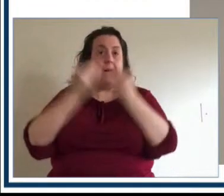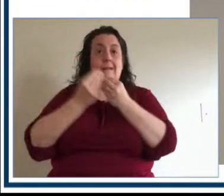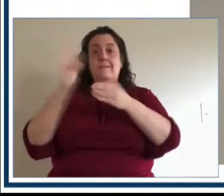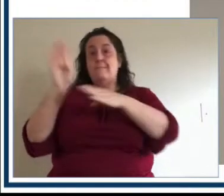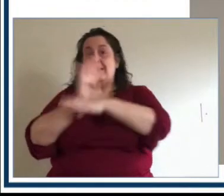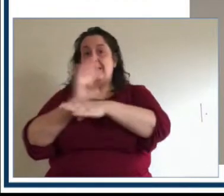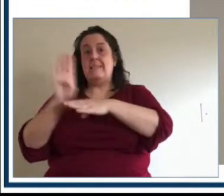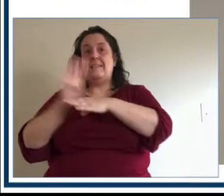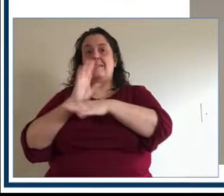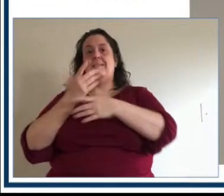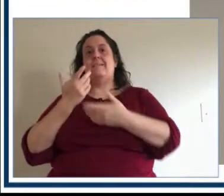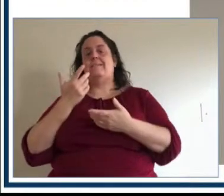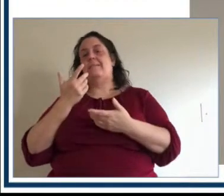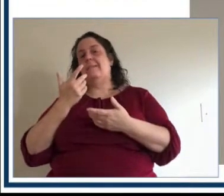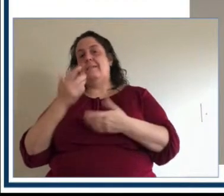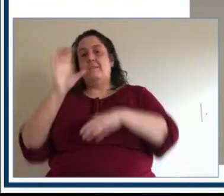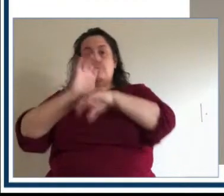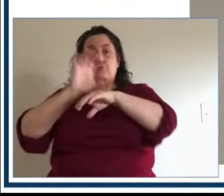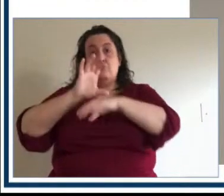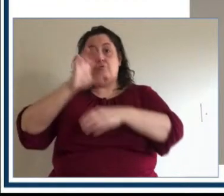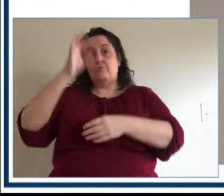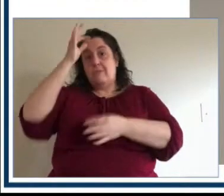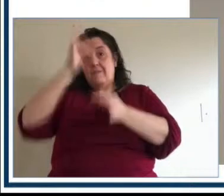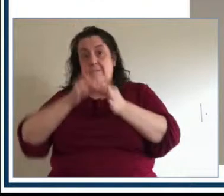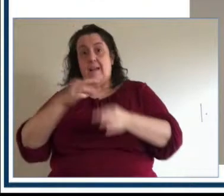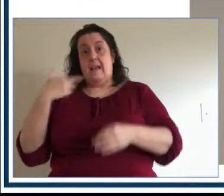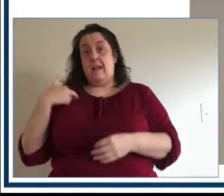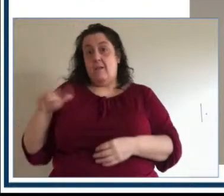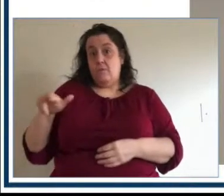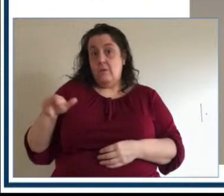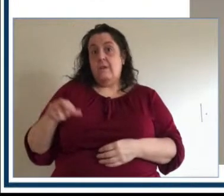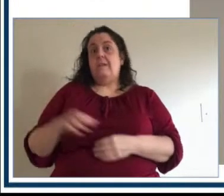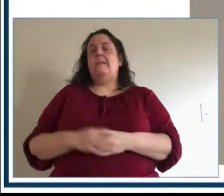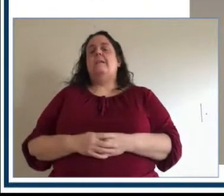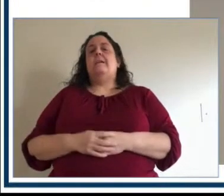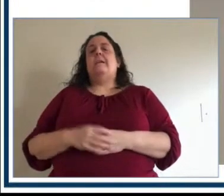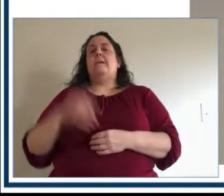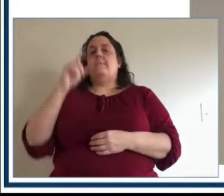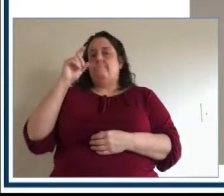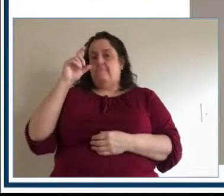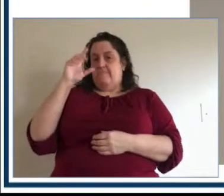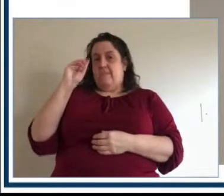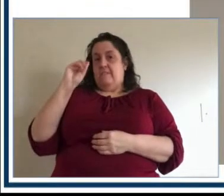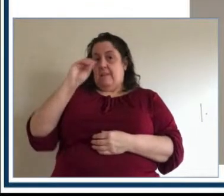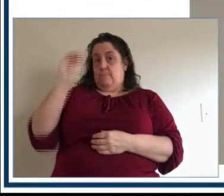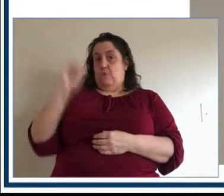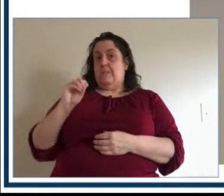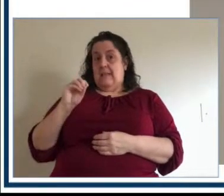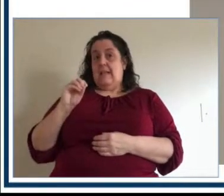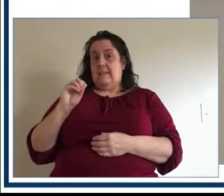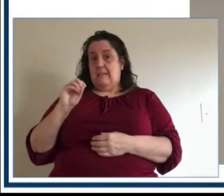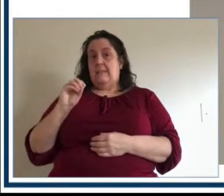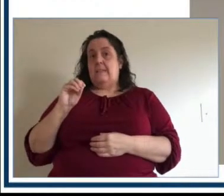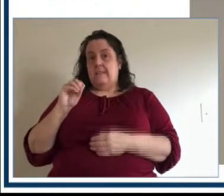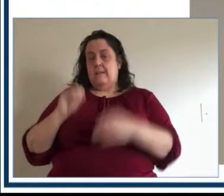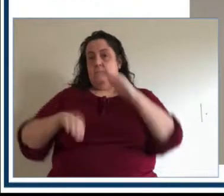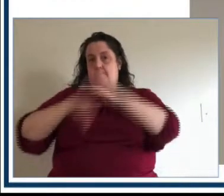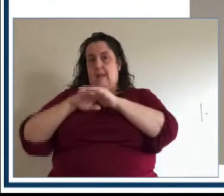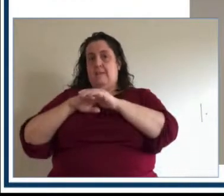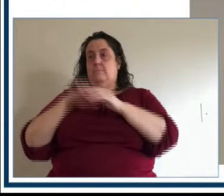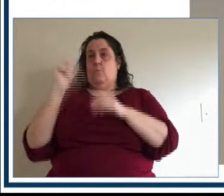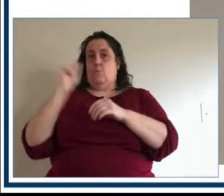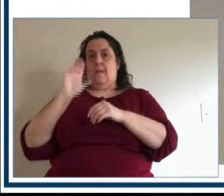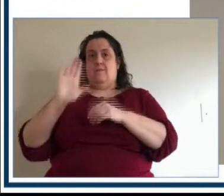faith organizations. So the limit will be 50% of maximum indoor capacity